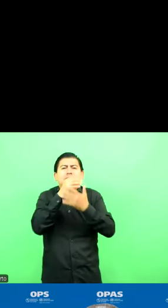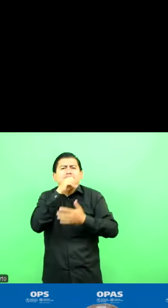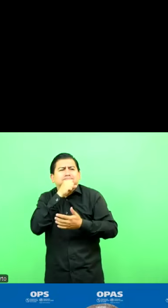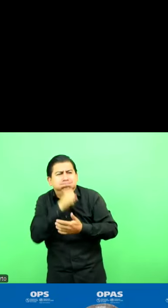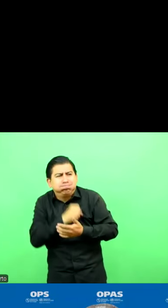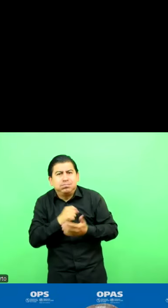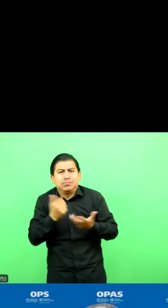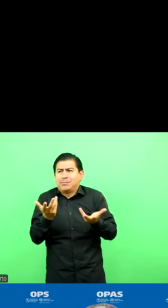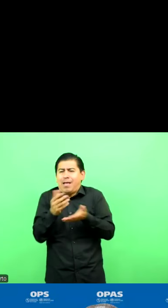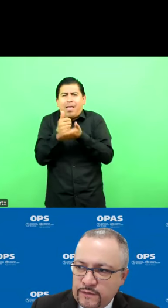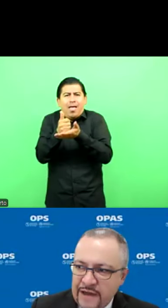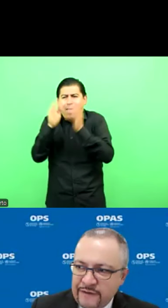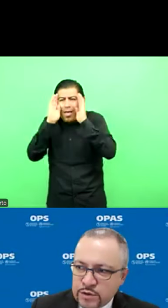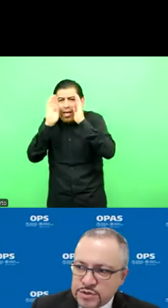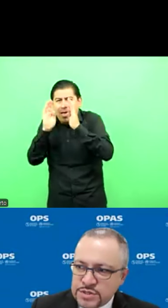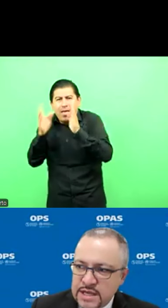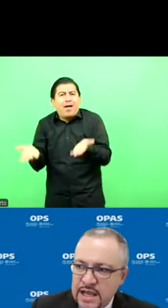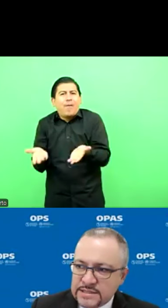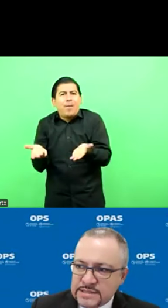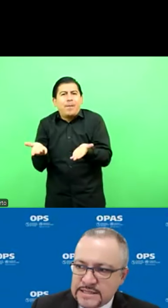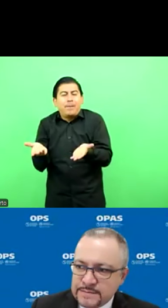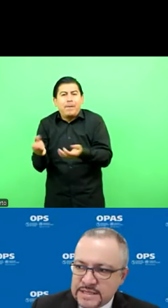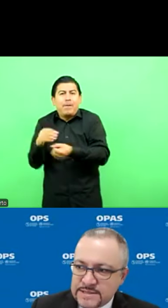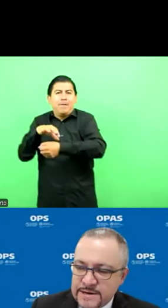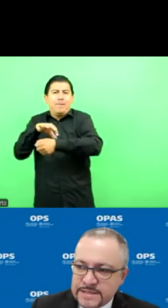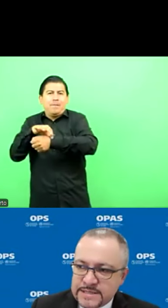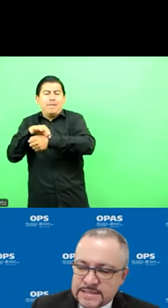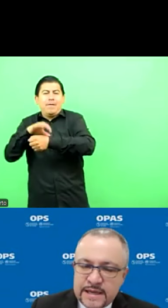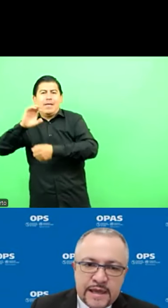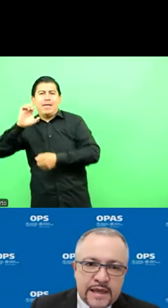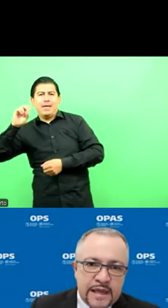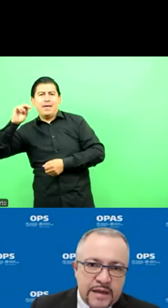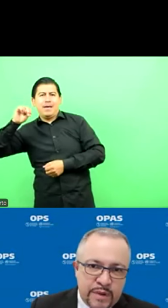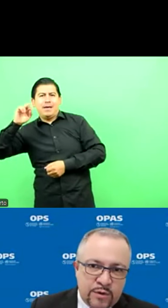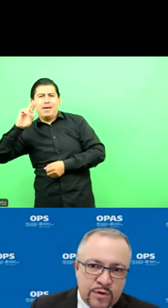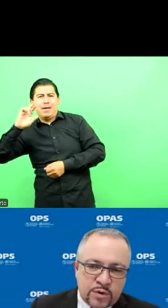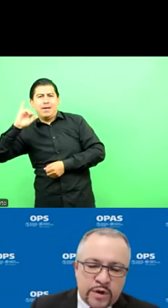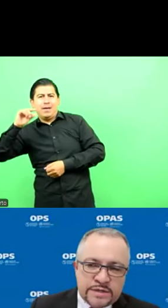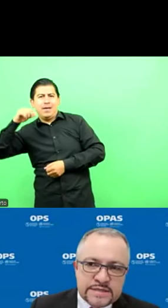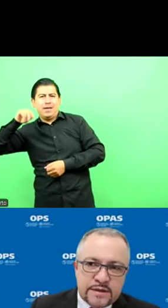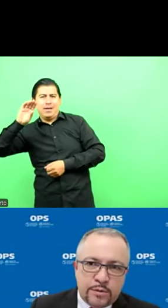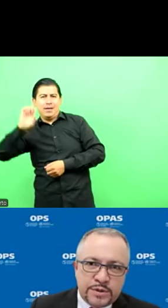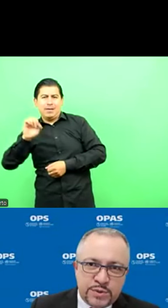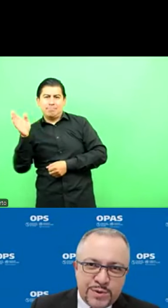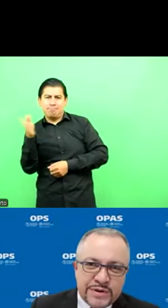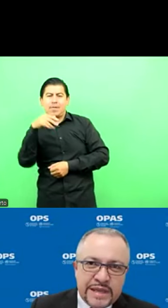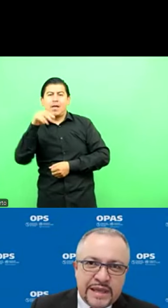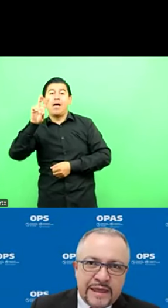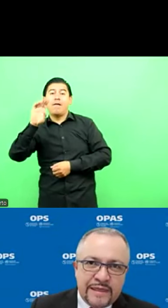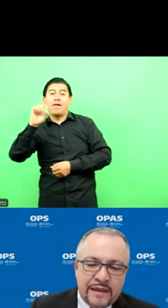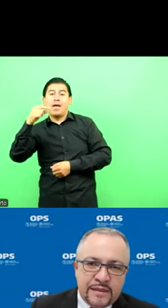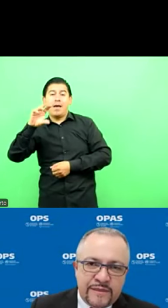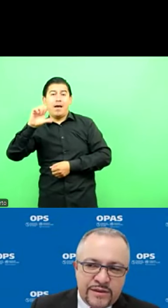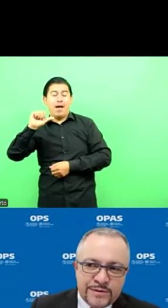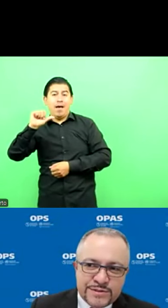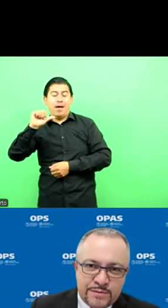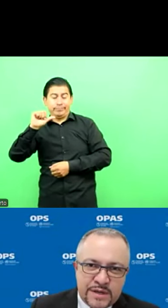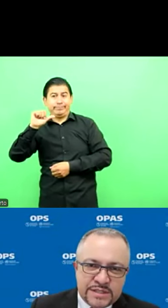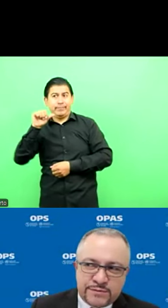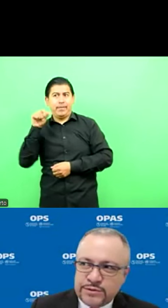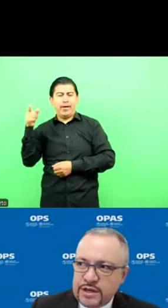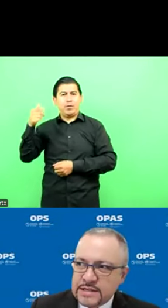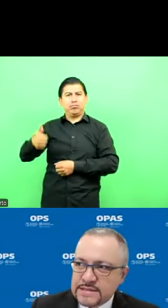Enrique Vega, the Unit Chief of Life Course Health Systems and Services in PAHO headquarters. Over to you, Enrique, and thank you